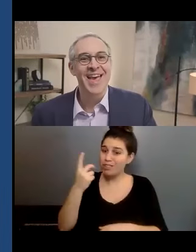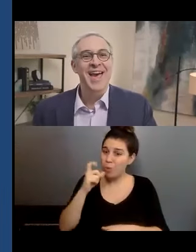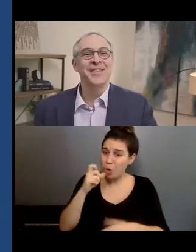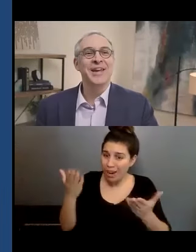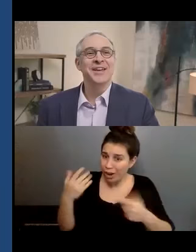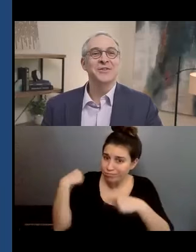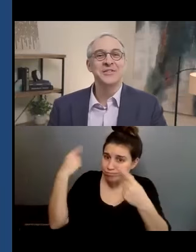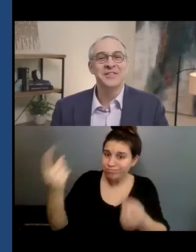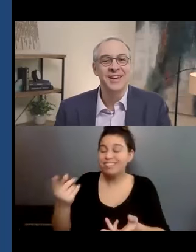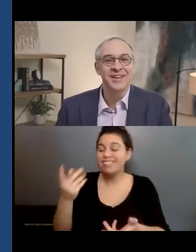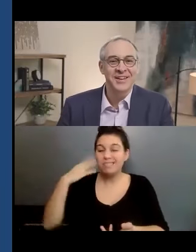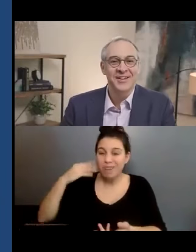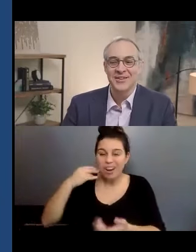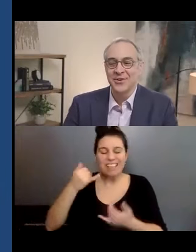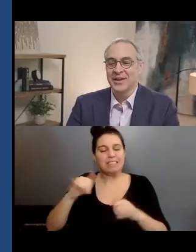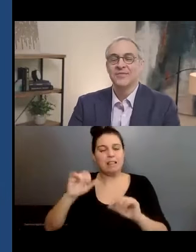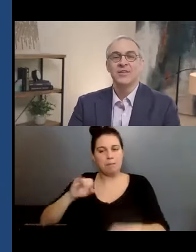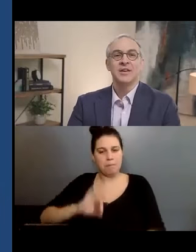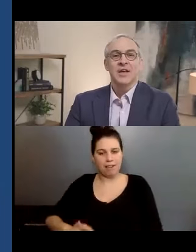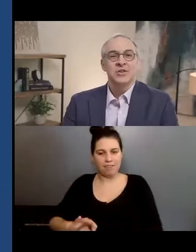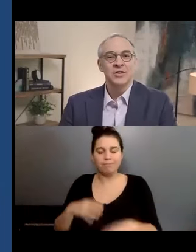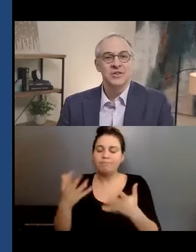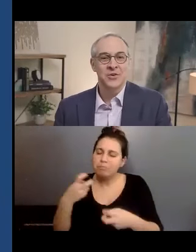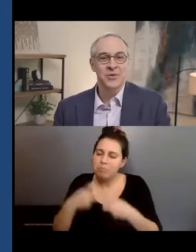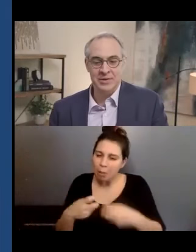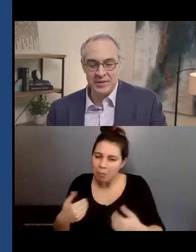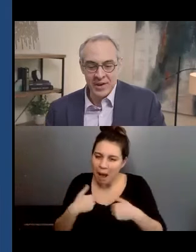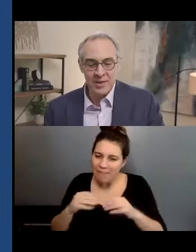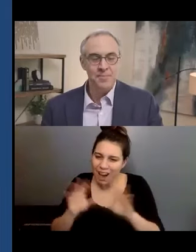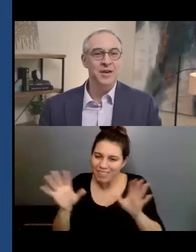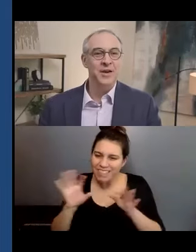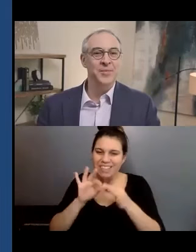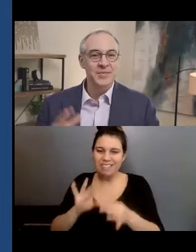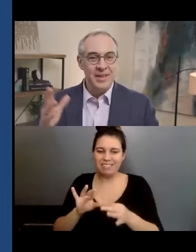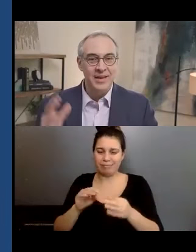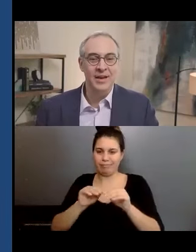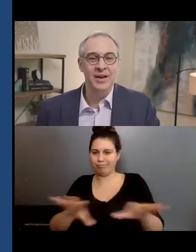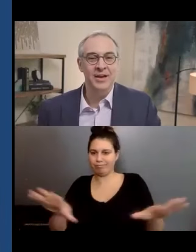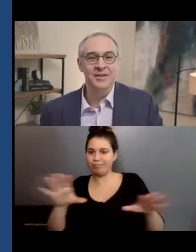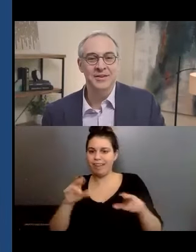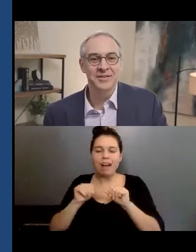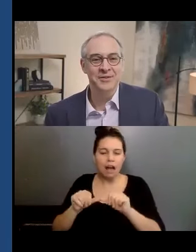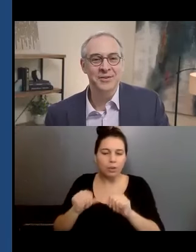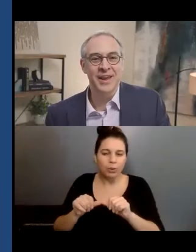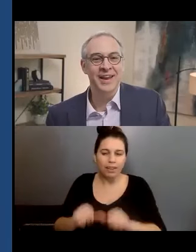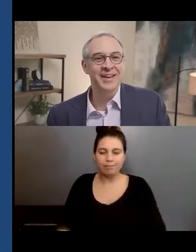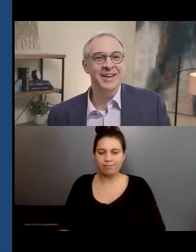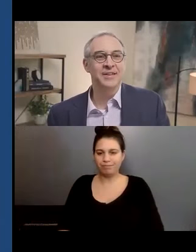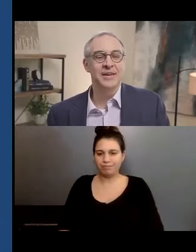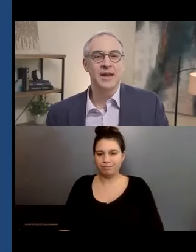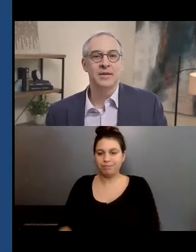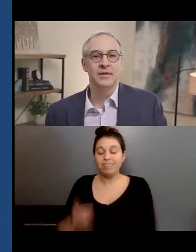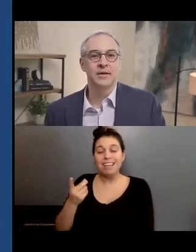and they had to do with scale and continuity. Even in, so at the time, Dr.